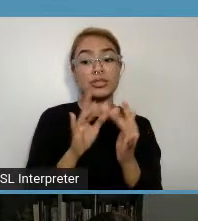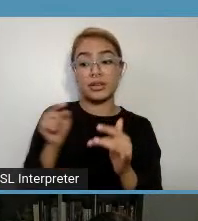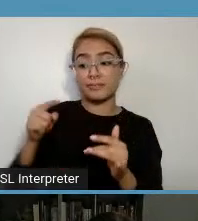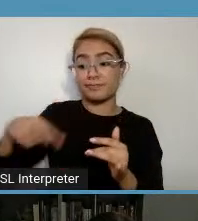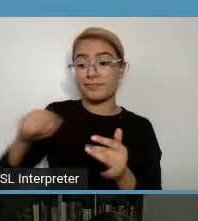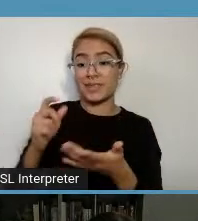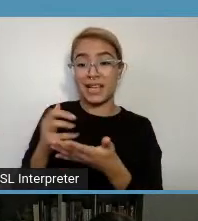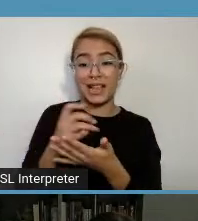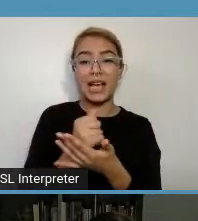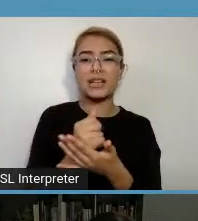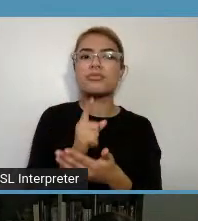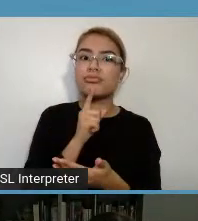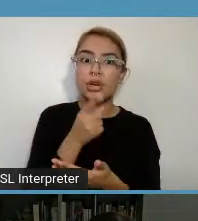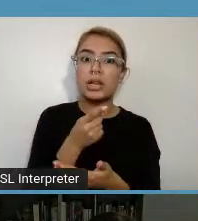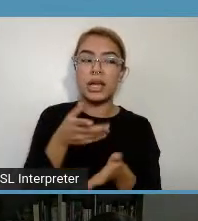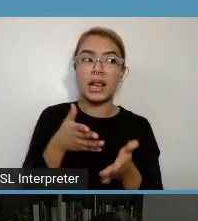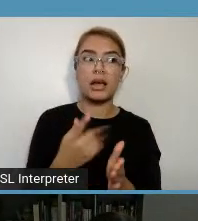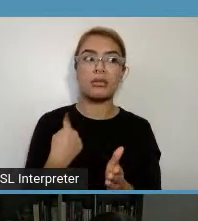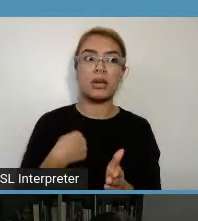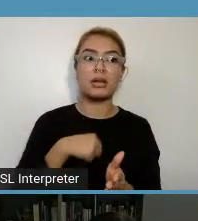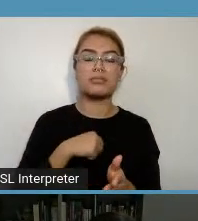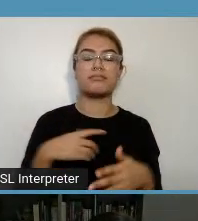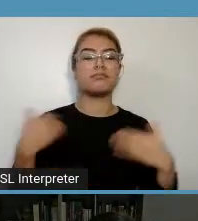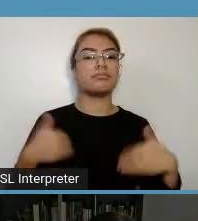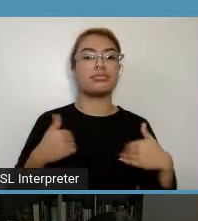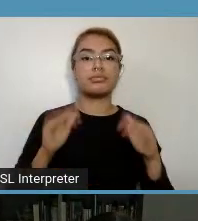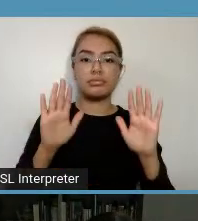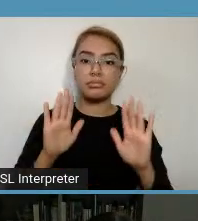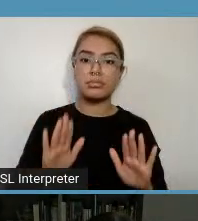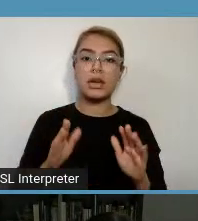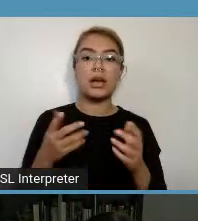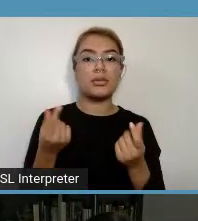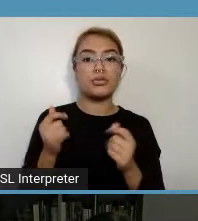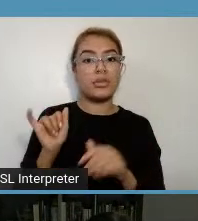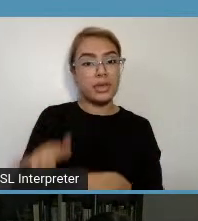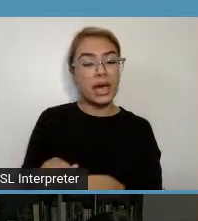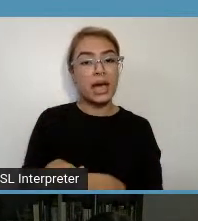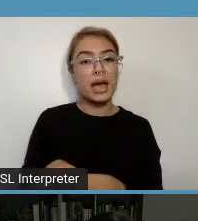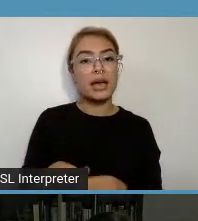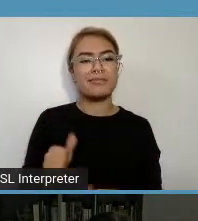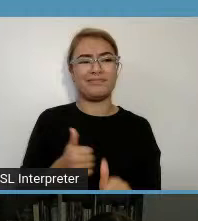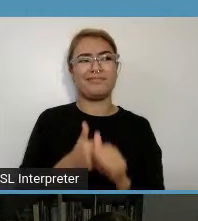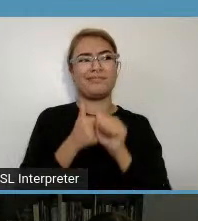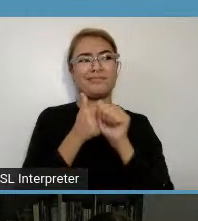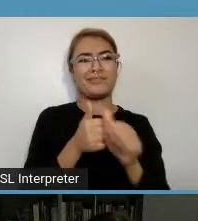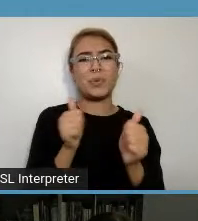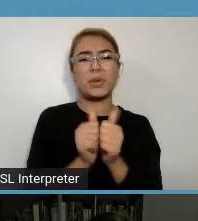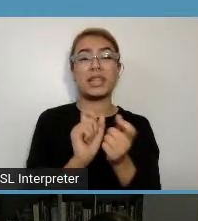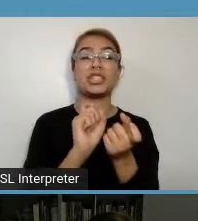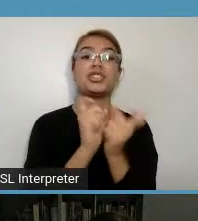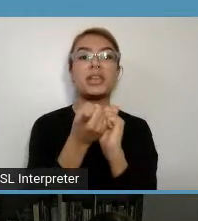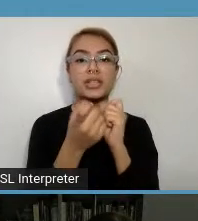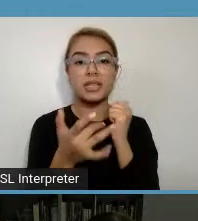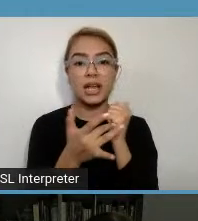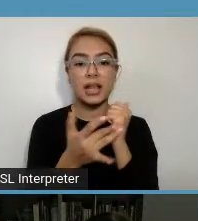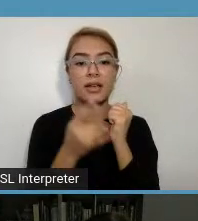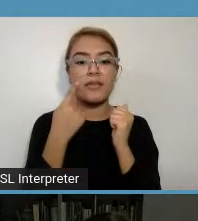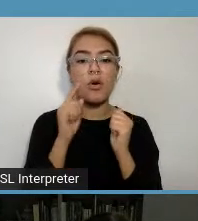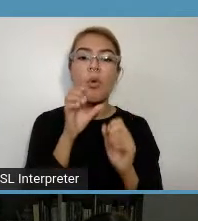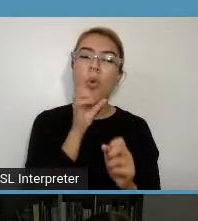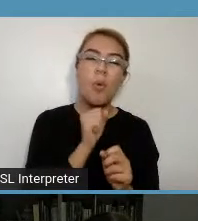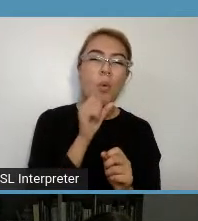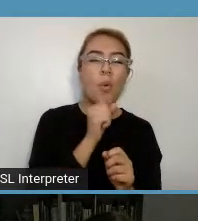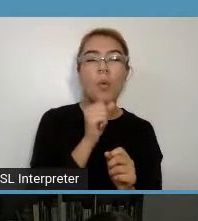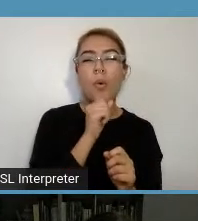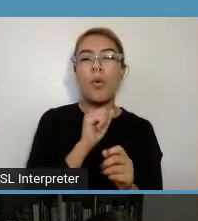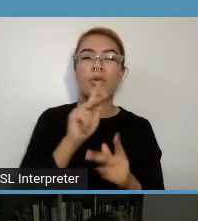this really allows us to do that. And then keeping up with the changing technologies for a lot of these old record types.